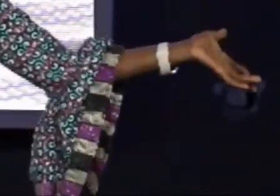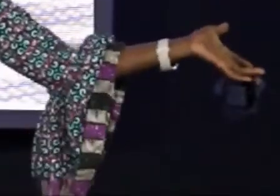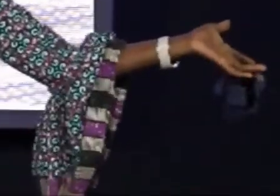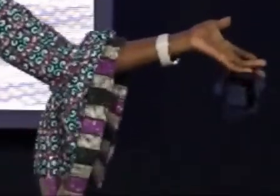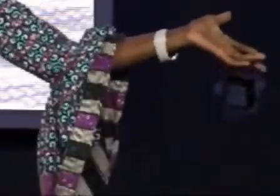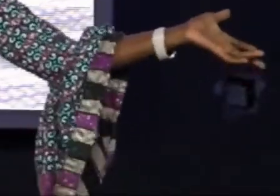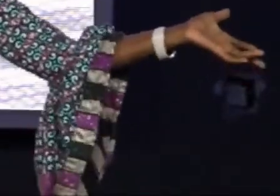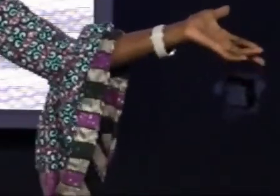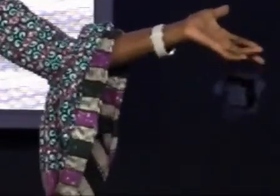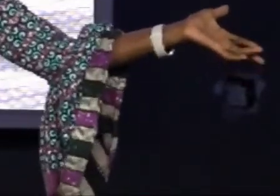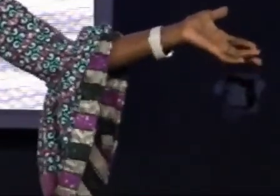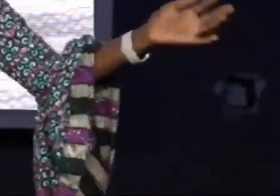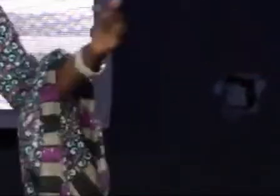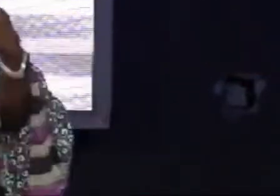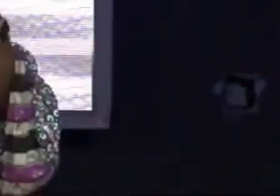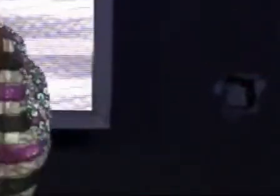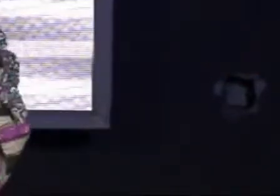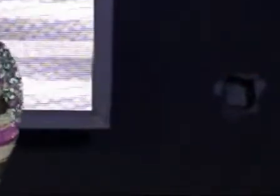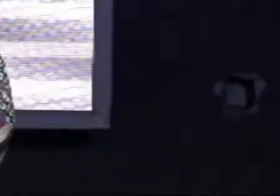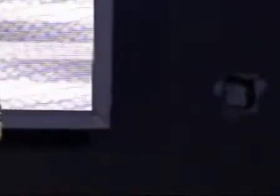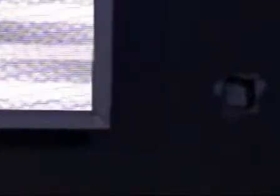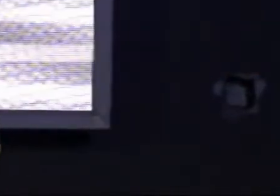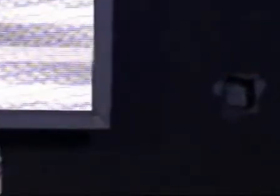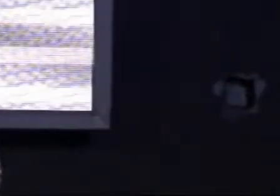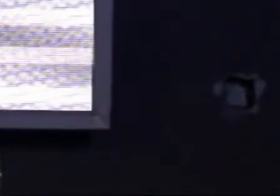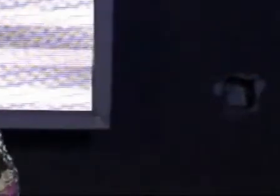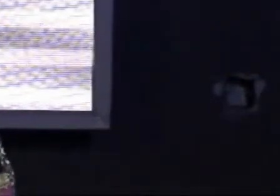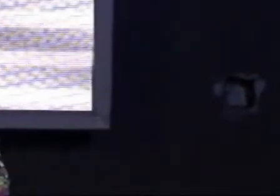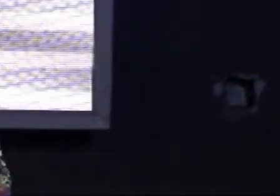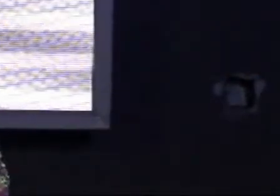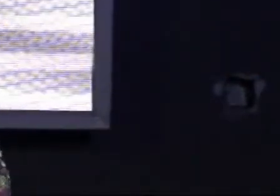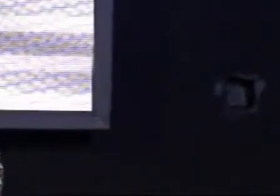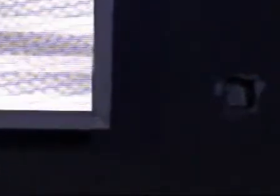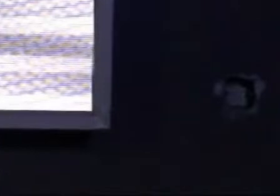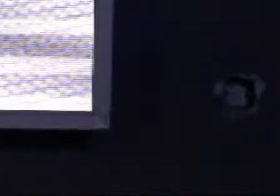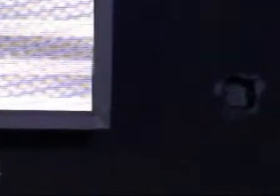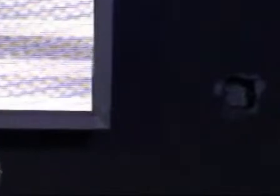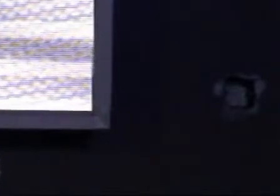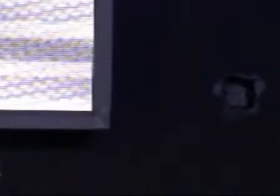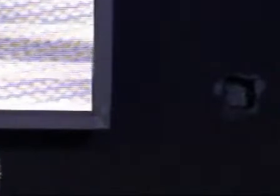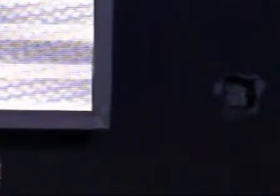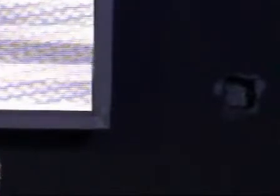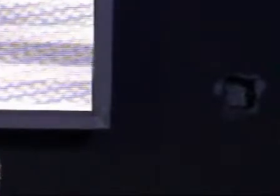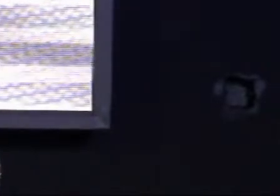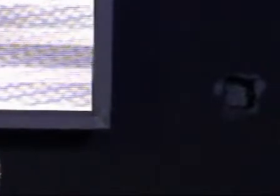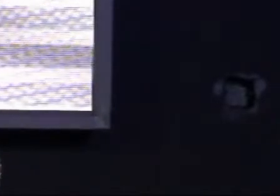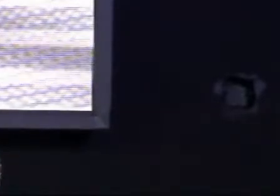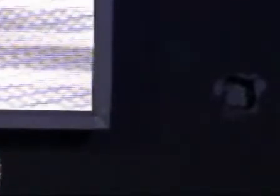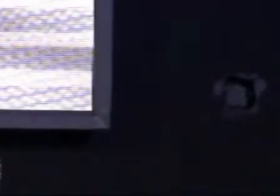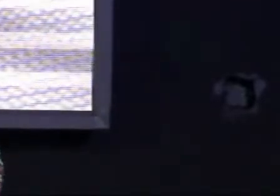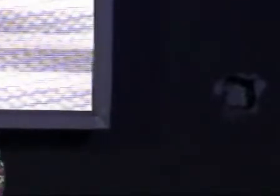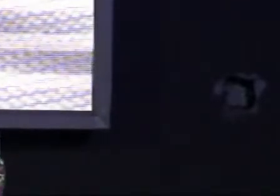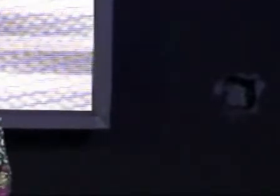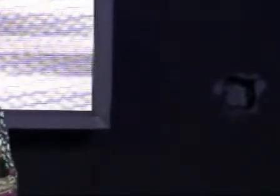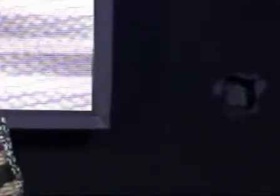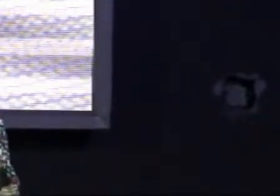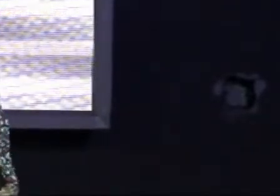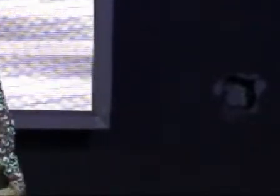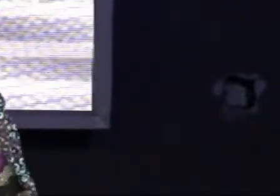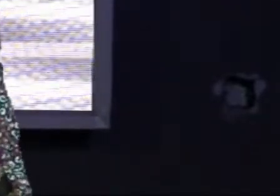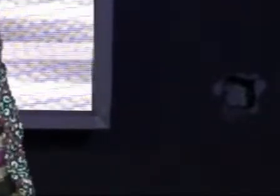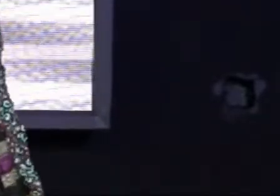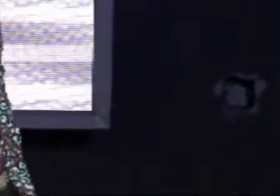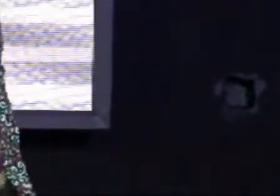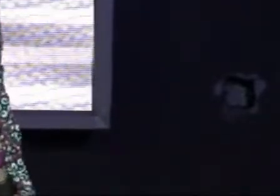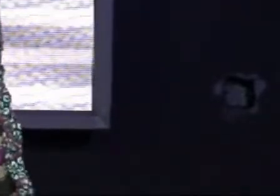ago, so now you can imagine, fast forward, curricula really hasn't adapted